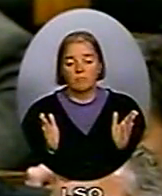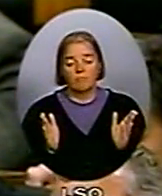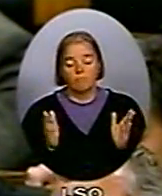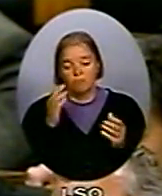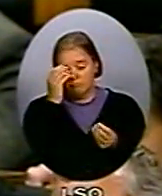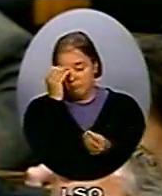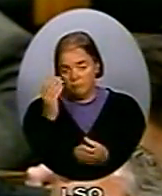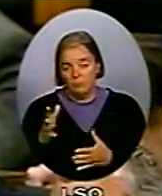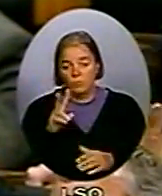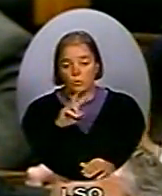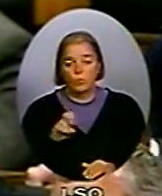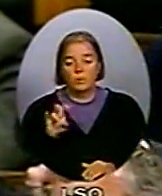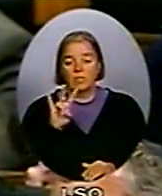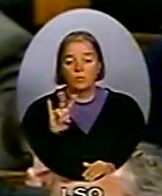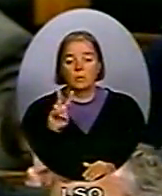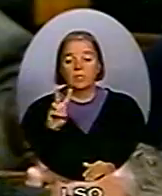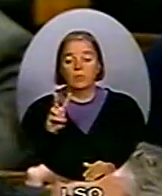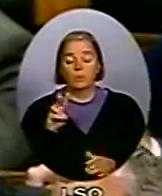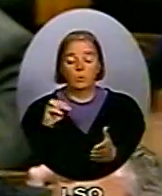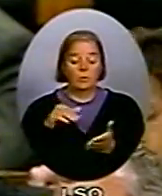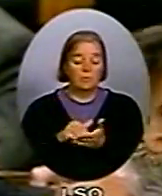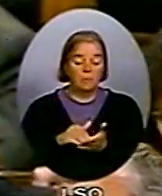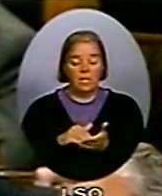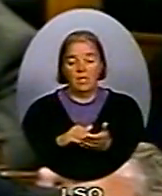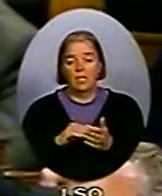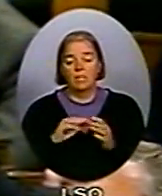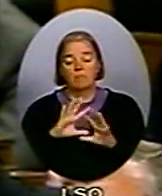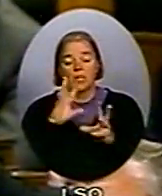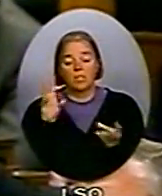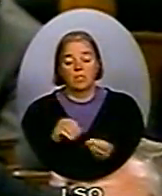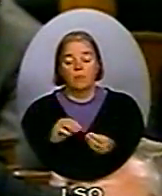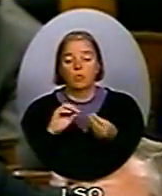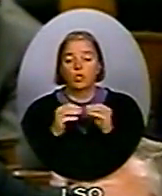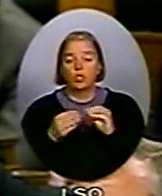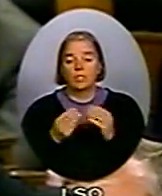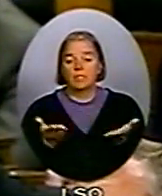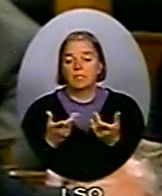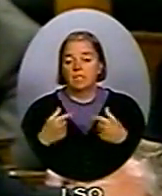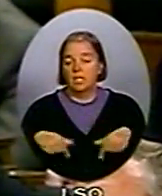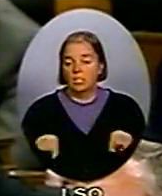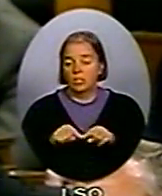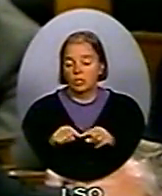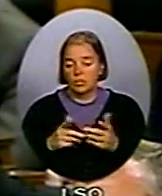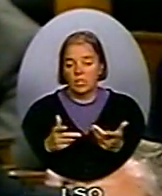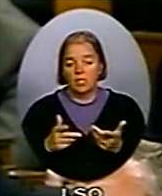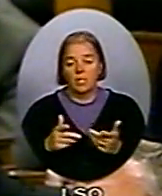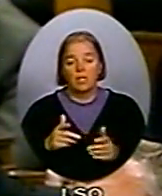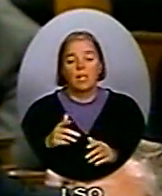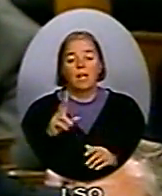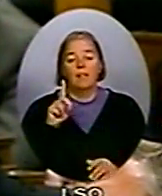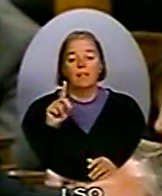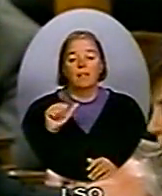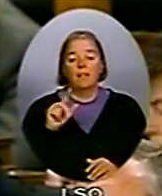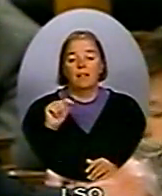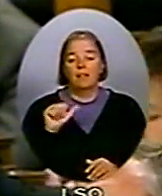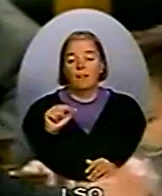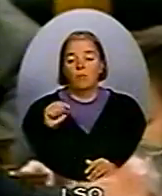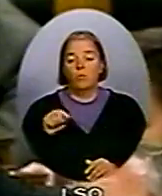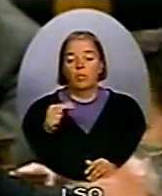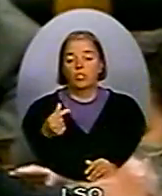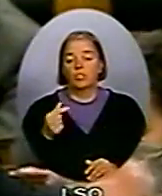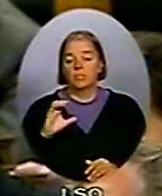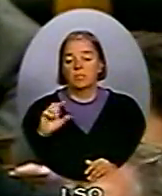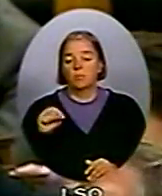272,000 data sets online right now at data.gc.ca, where people, all citizens, can access that data,